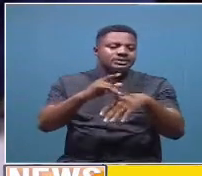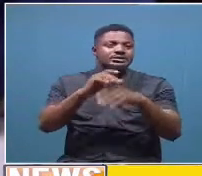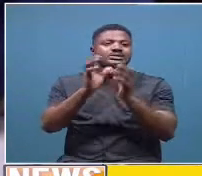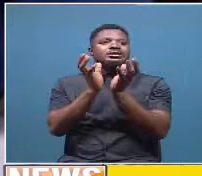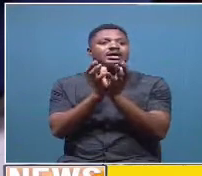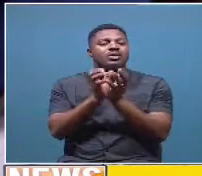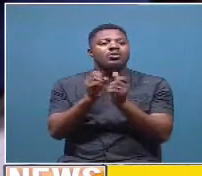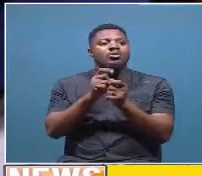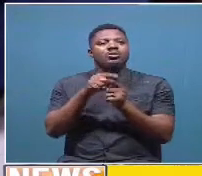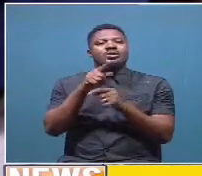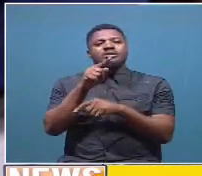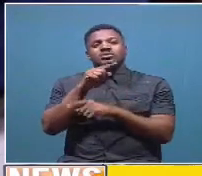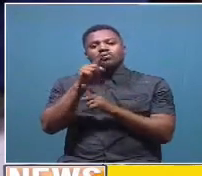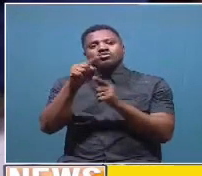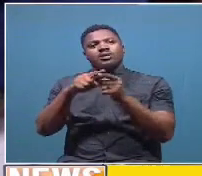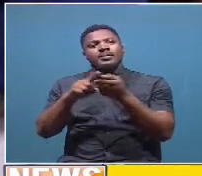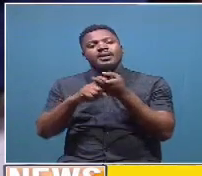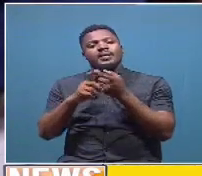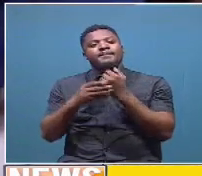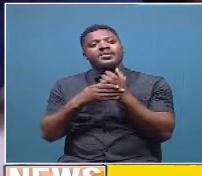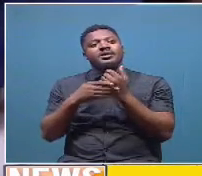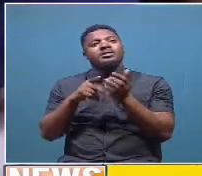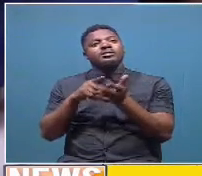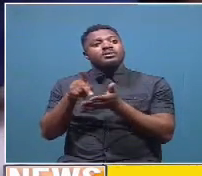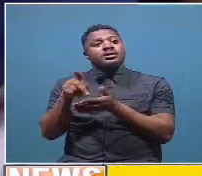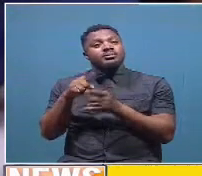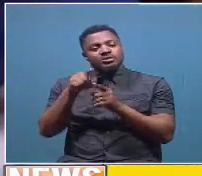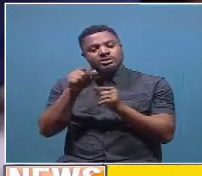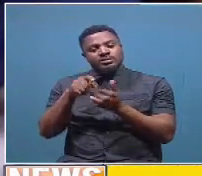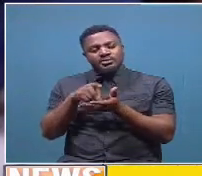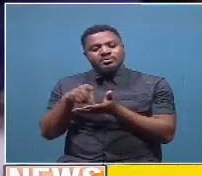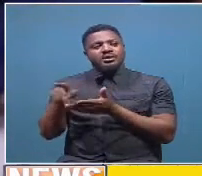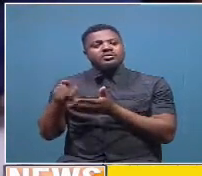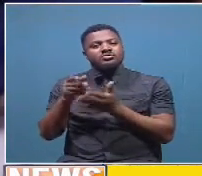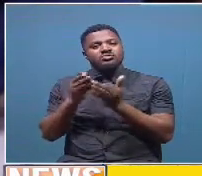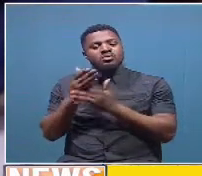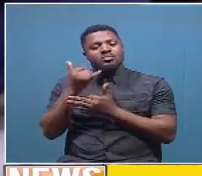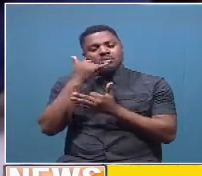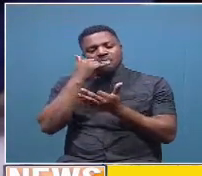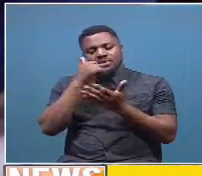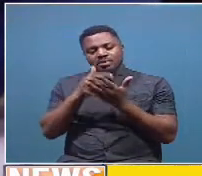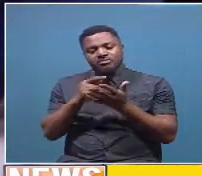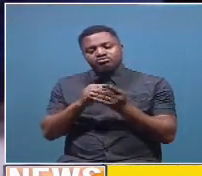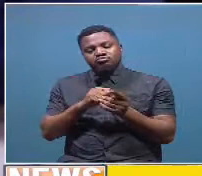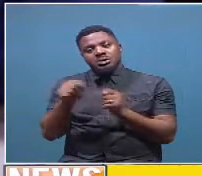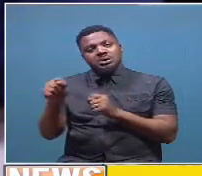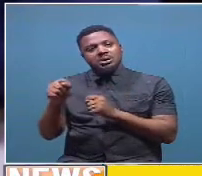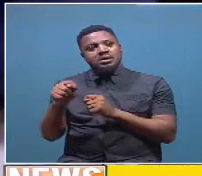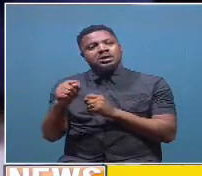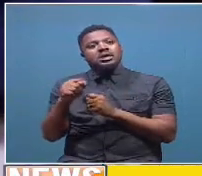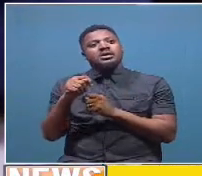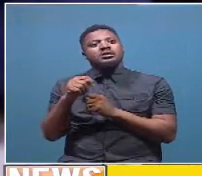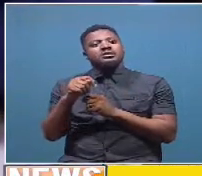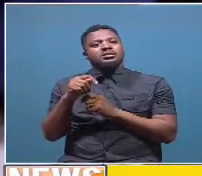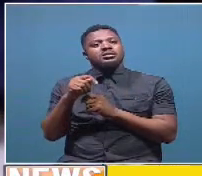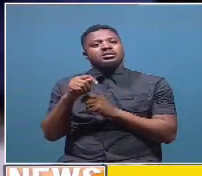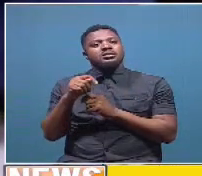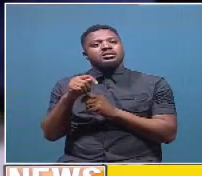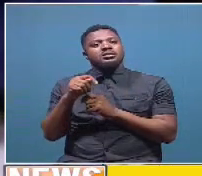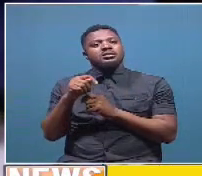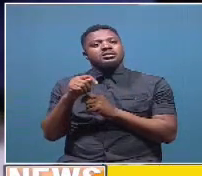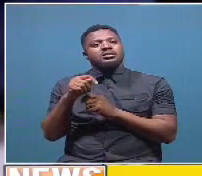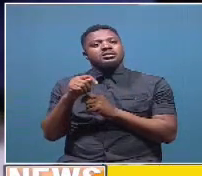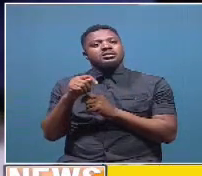or even to go to a partner bank to pay. But you can pay with the Momo and it will be e-levy